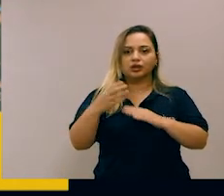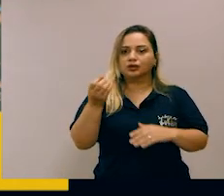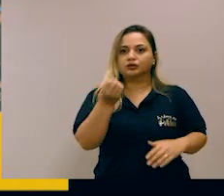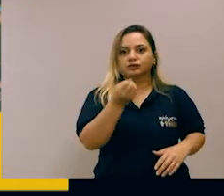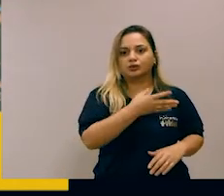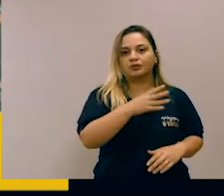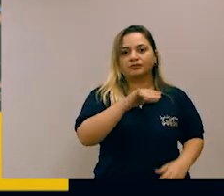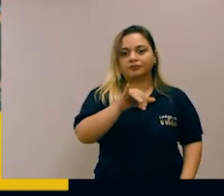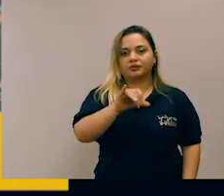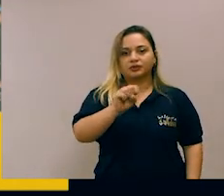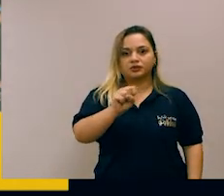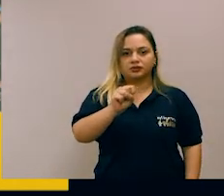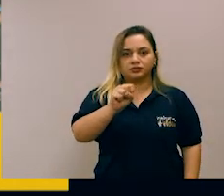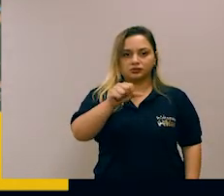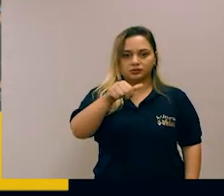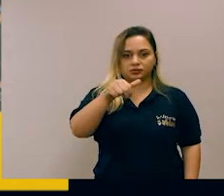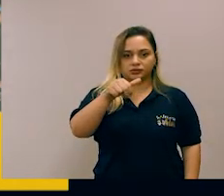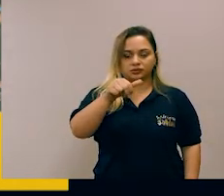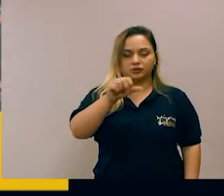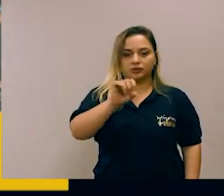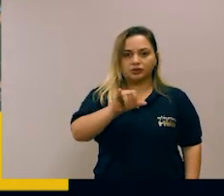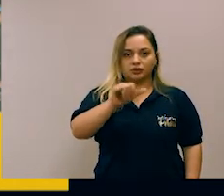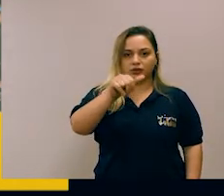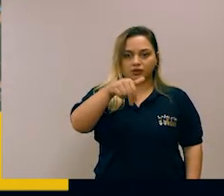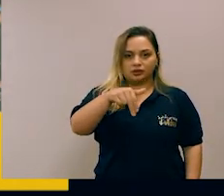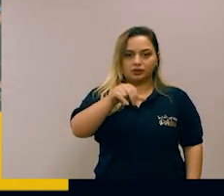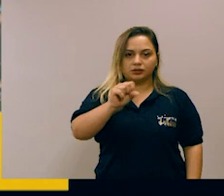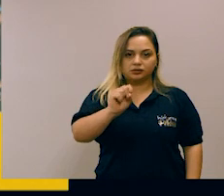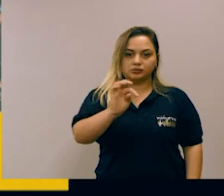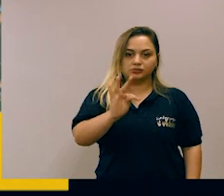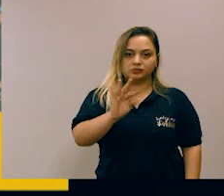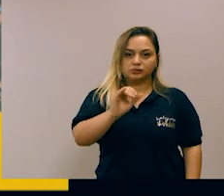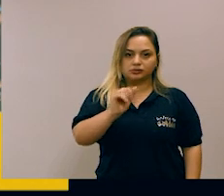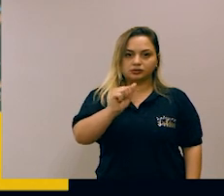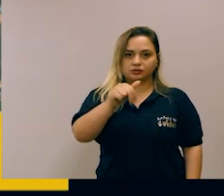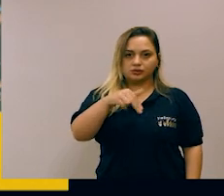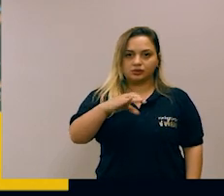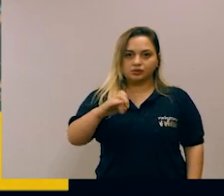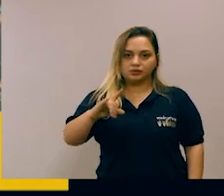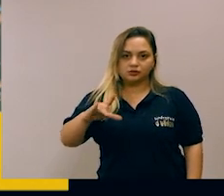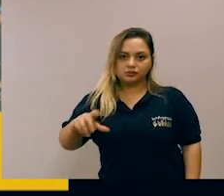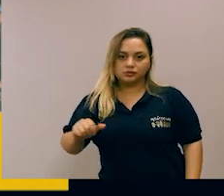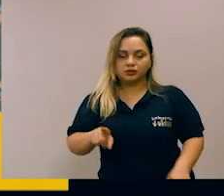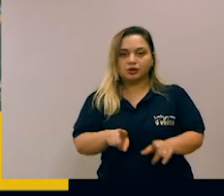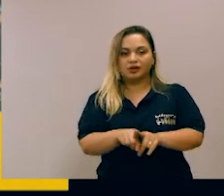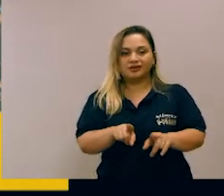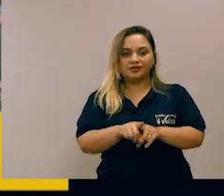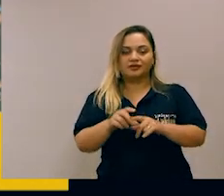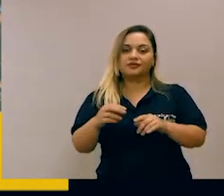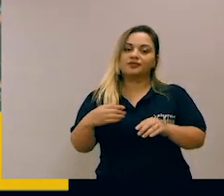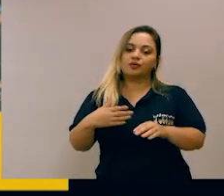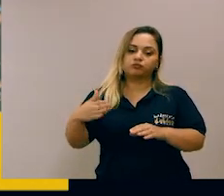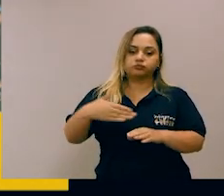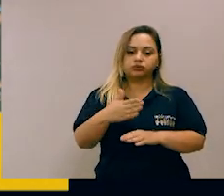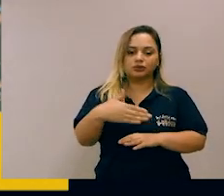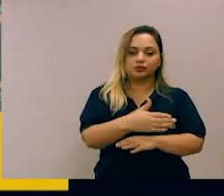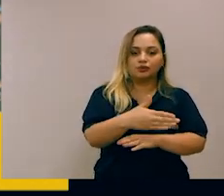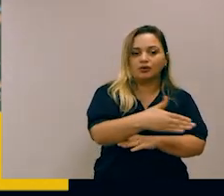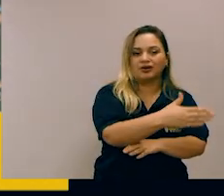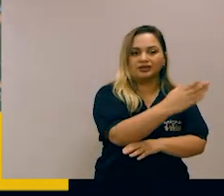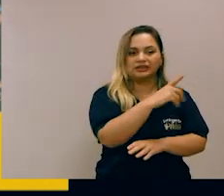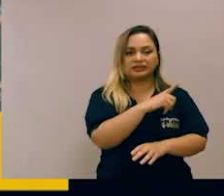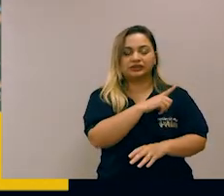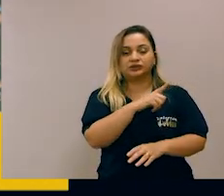settlements. And now there's only a sign there because everything was destroyed. And then they created backwater